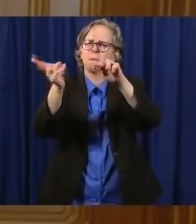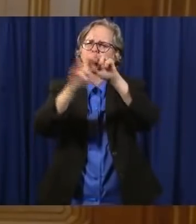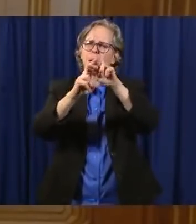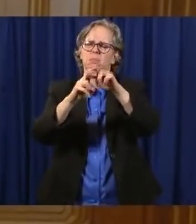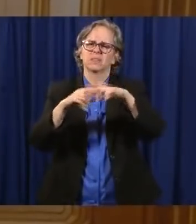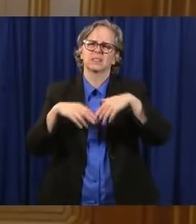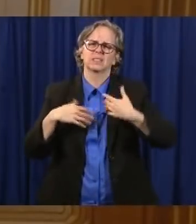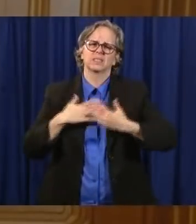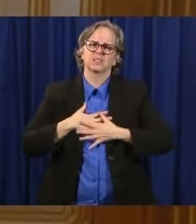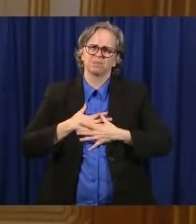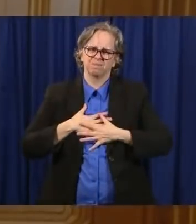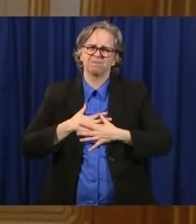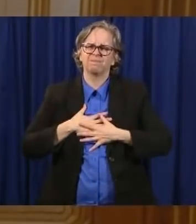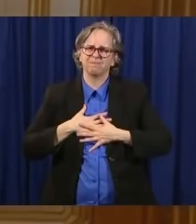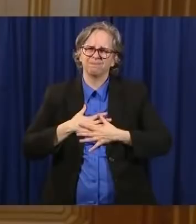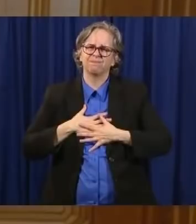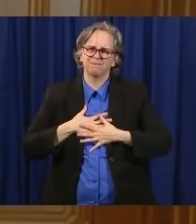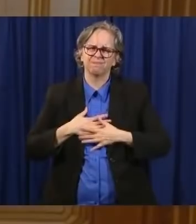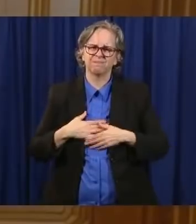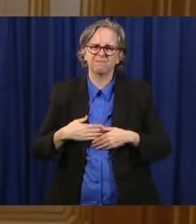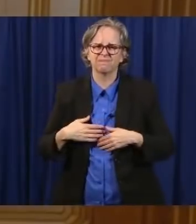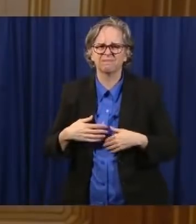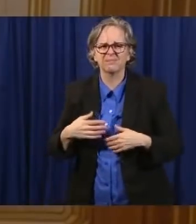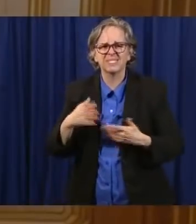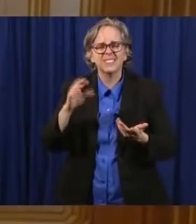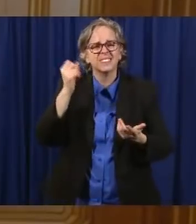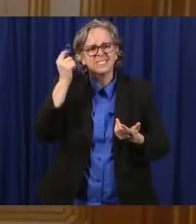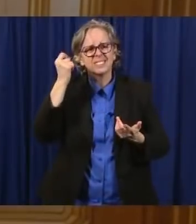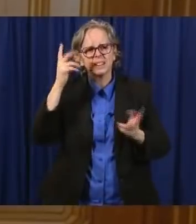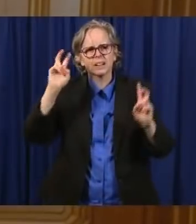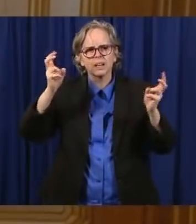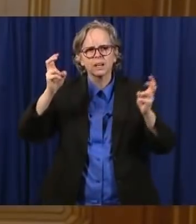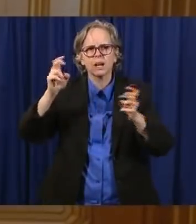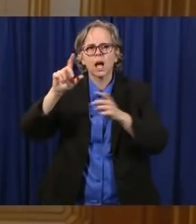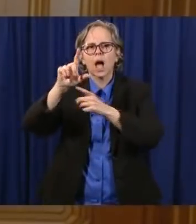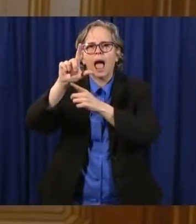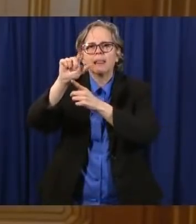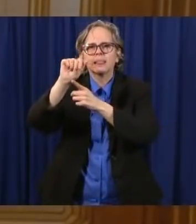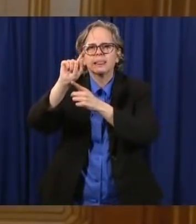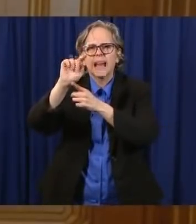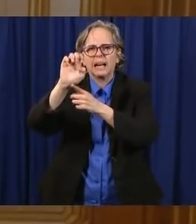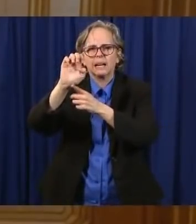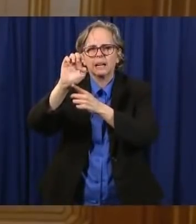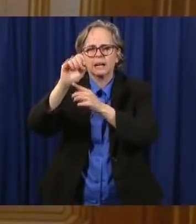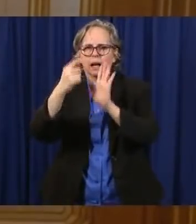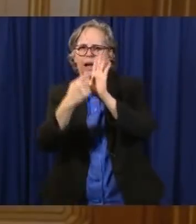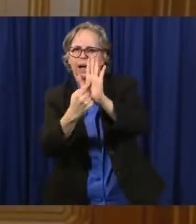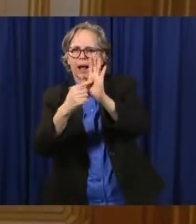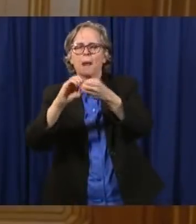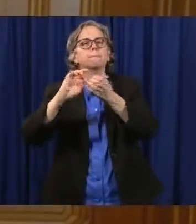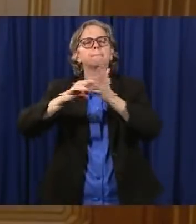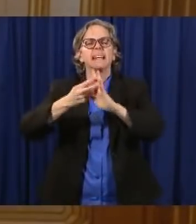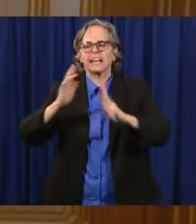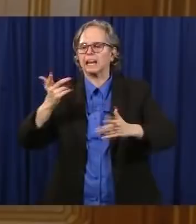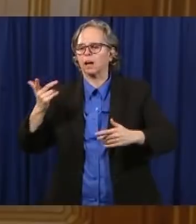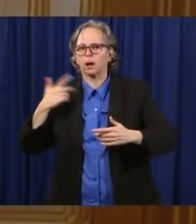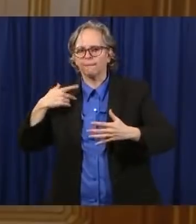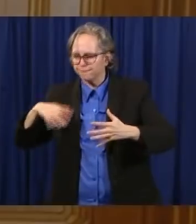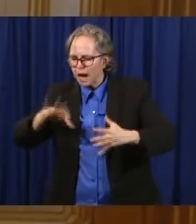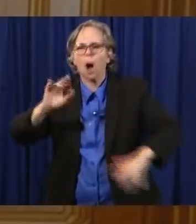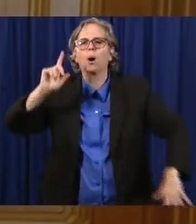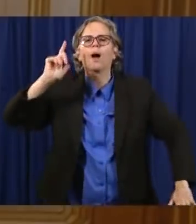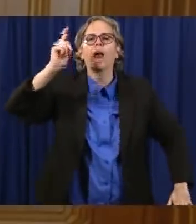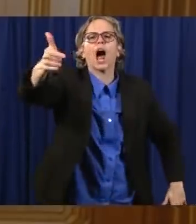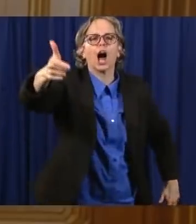late indicator. There's a big lag time, as we know, between the time that someone gets this and the time that death occurs,